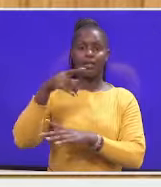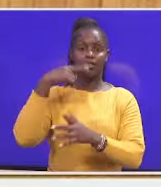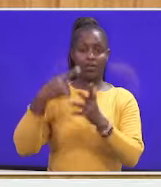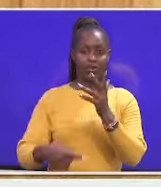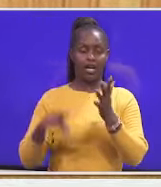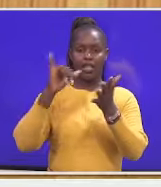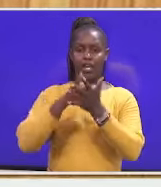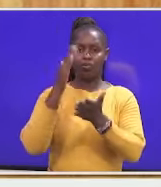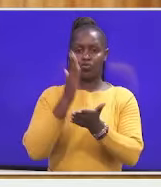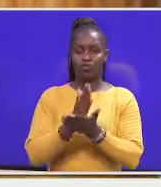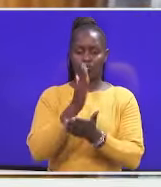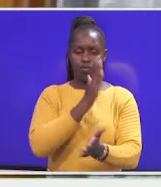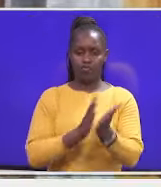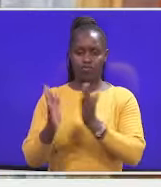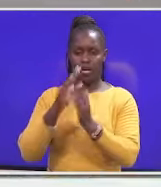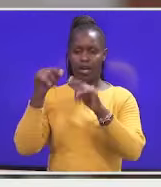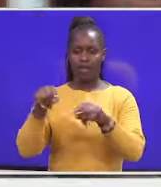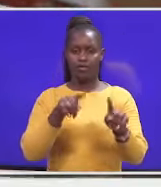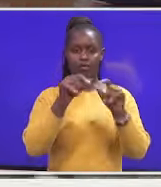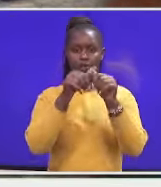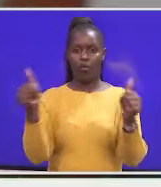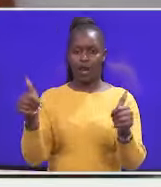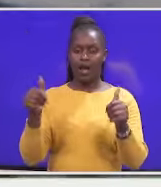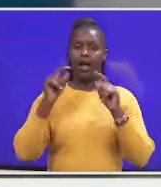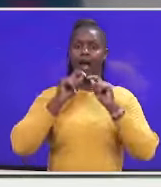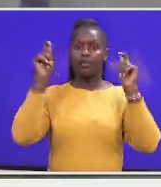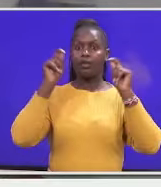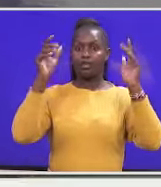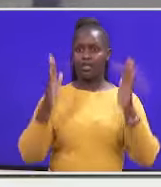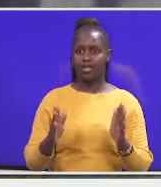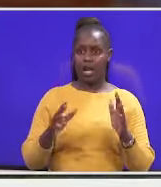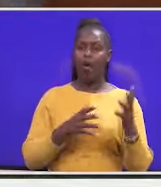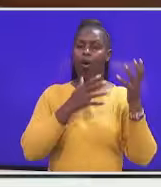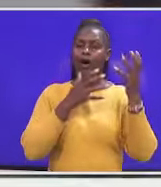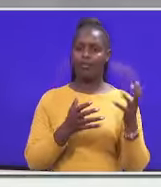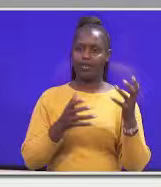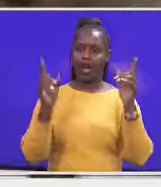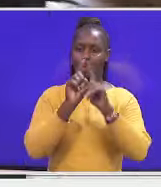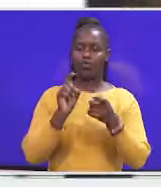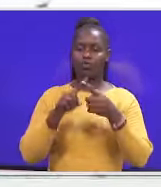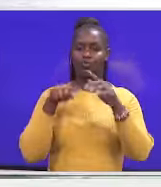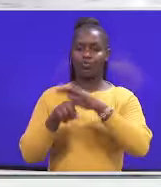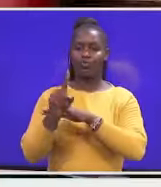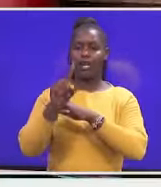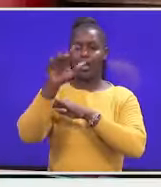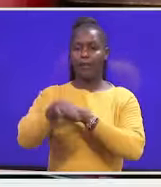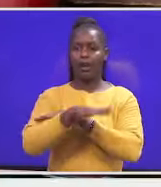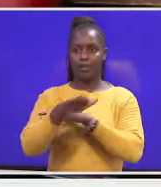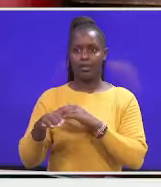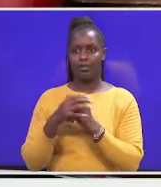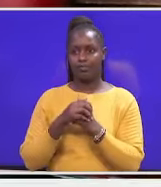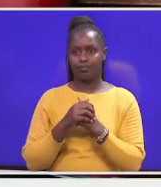walikuwa wamejiandaa ipasavyo, waandamanaji walizidi maafisa wa polisi nguvu na kuingia katika majengo ya bunge. You